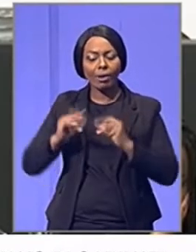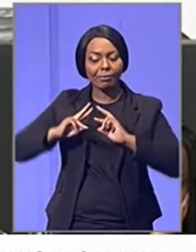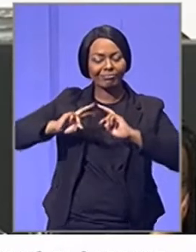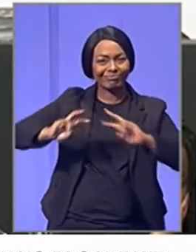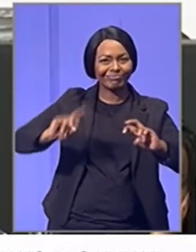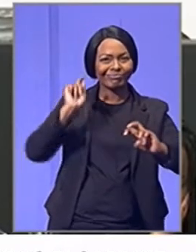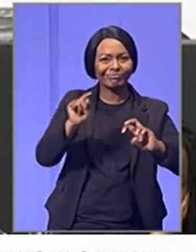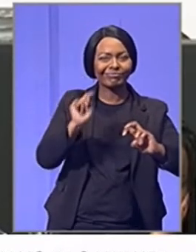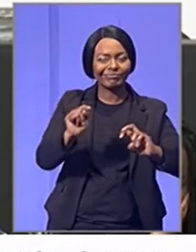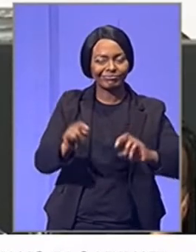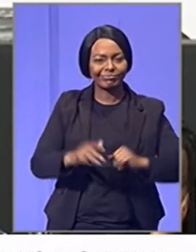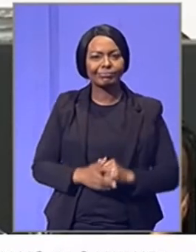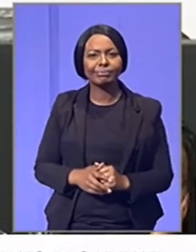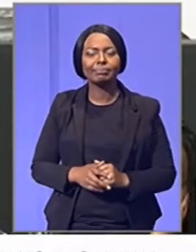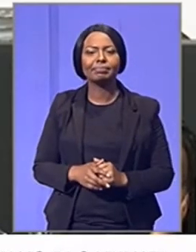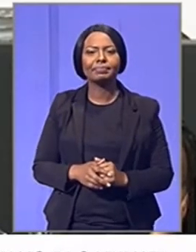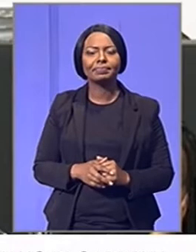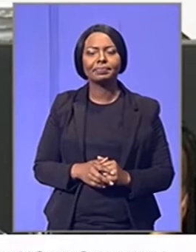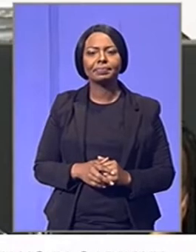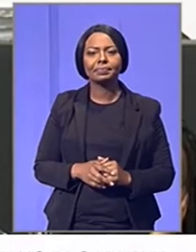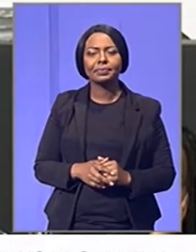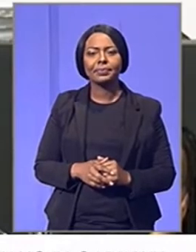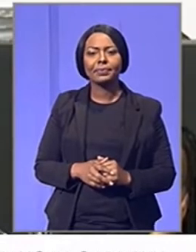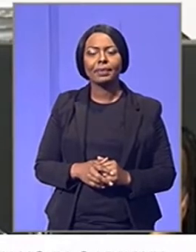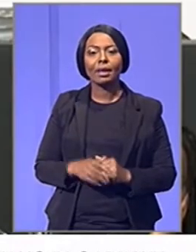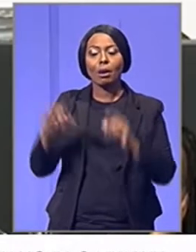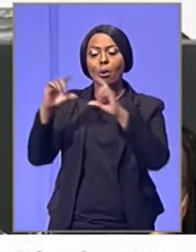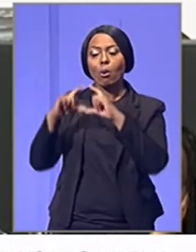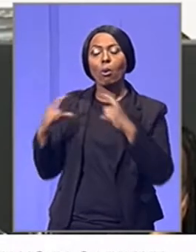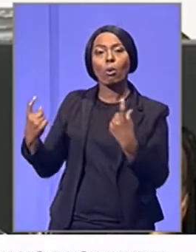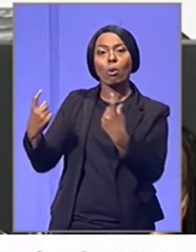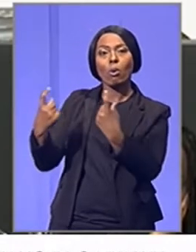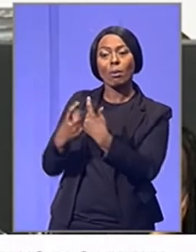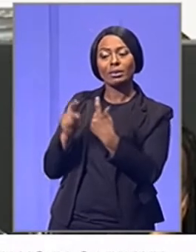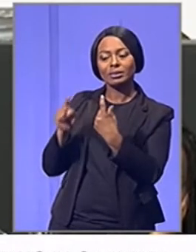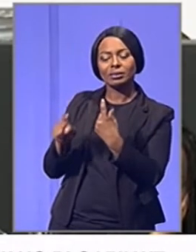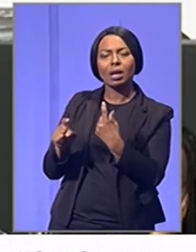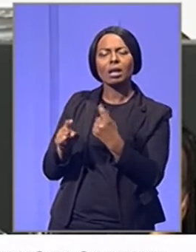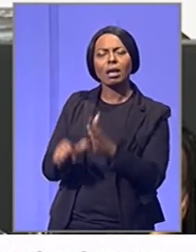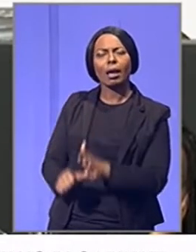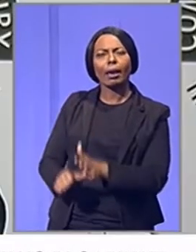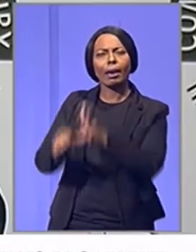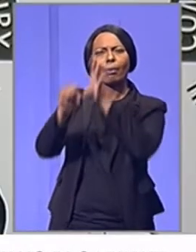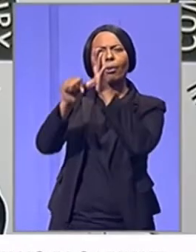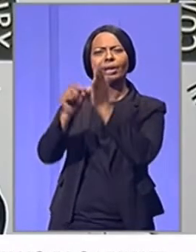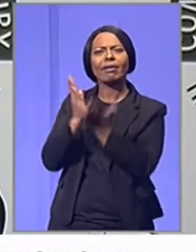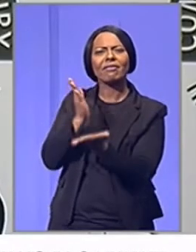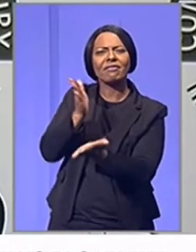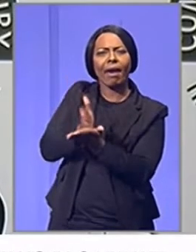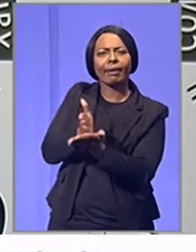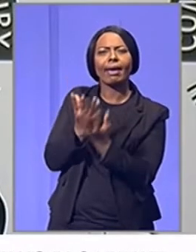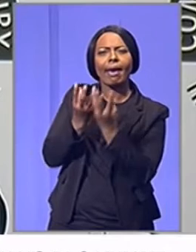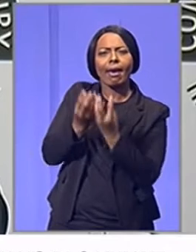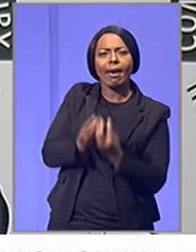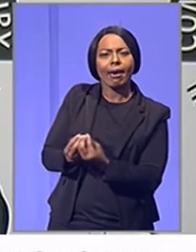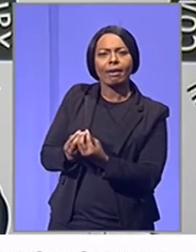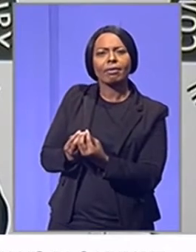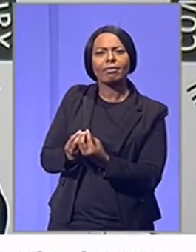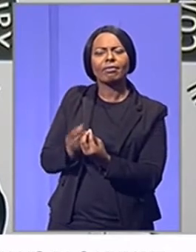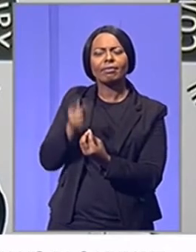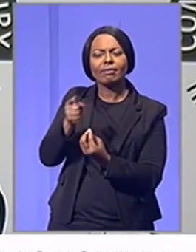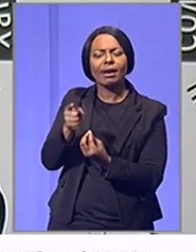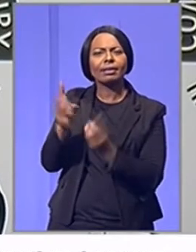a bosetšhaba a na itaya sefololetse. Khomišene e tlhagisitse dintlha tse di botlhokwa mo maanong a go batla go thopa lefapha la matlotlo